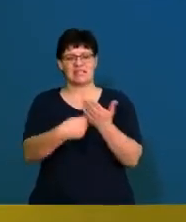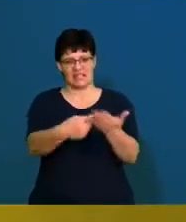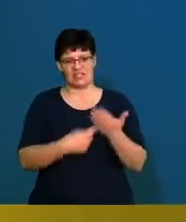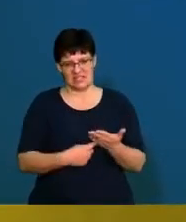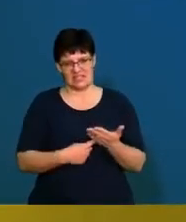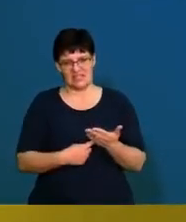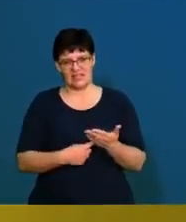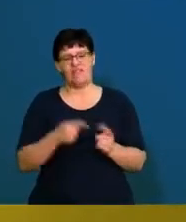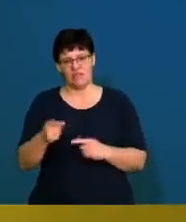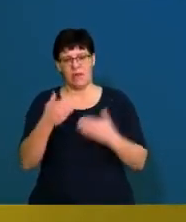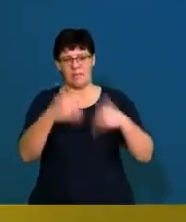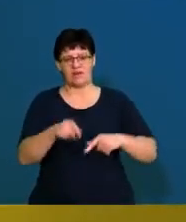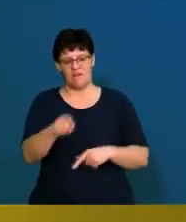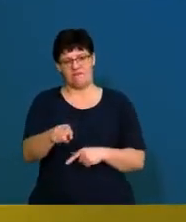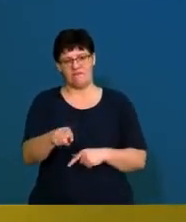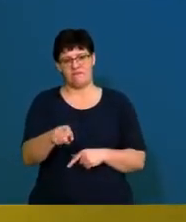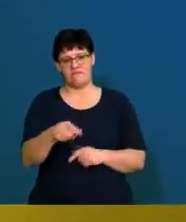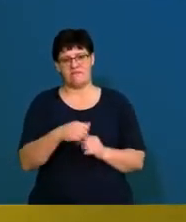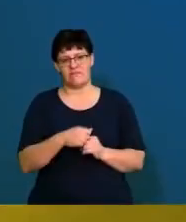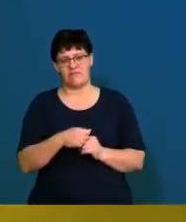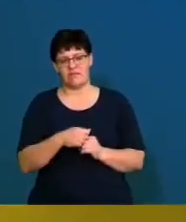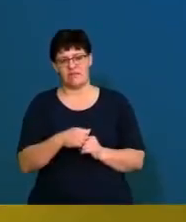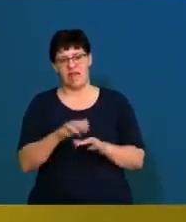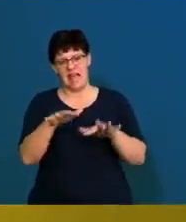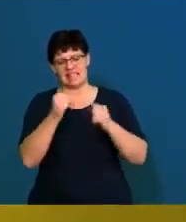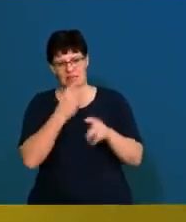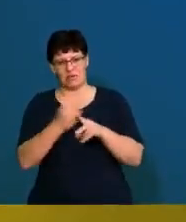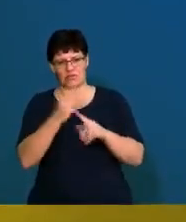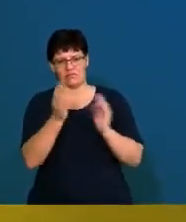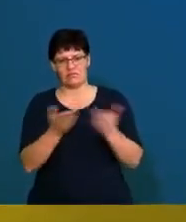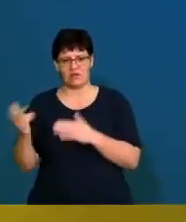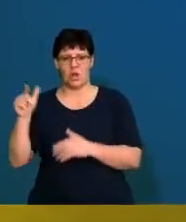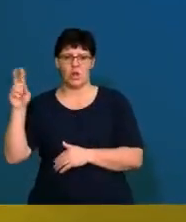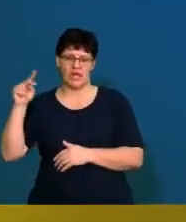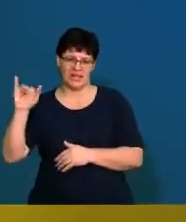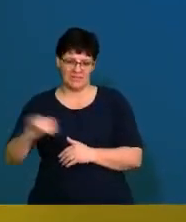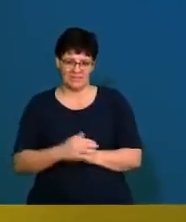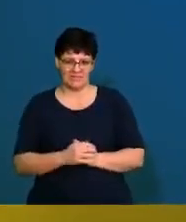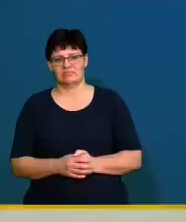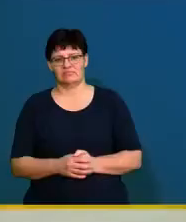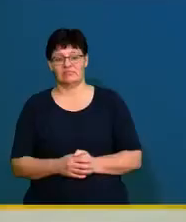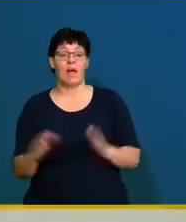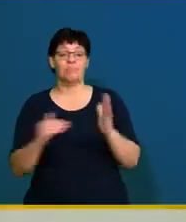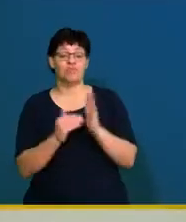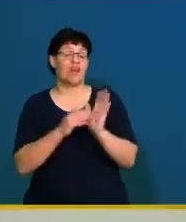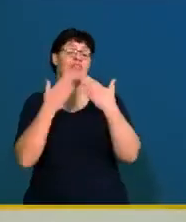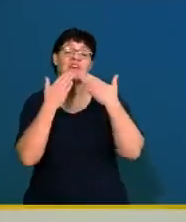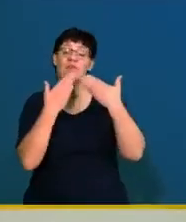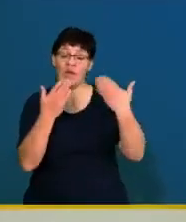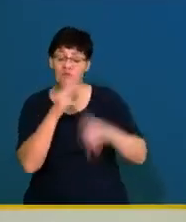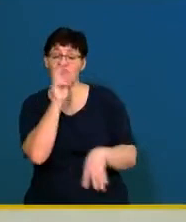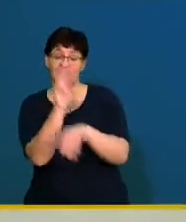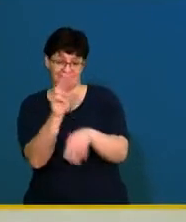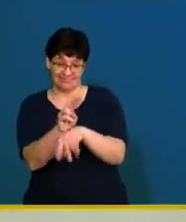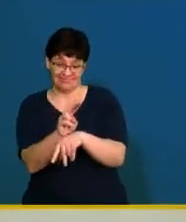our discussion to this part of the exam prep. Over to you, Lonnie. Matrix, thank you so much